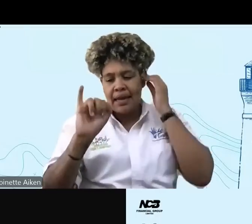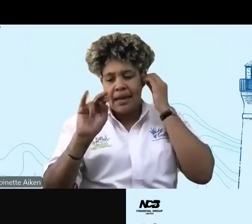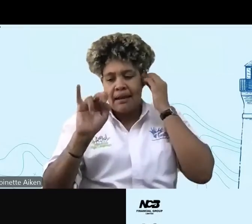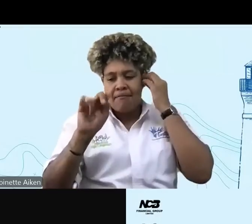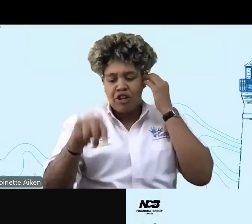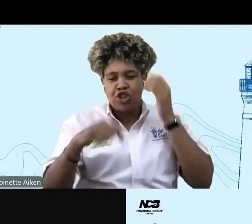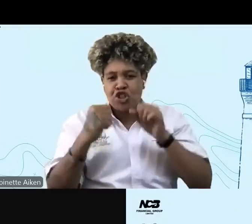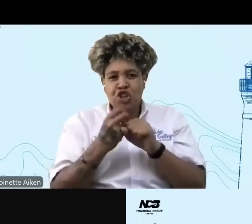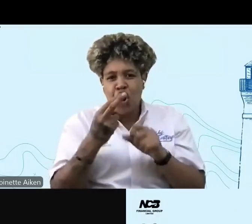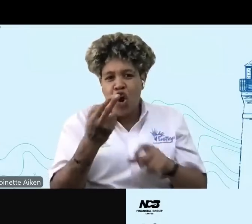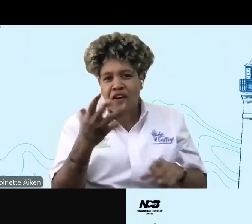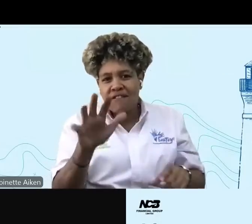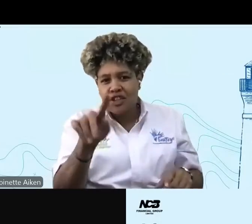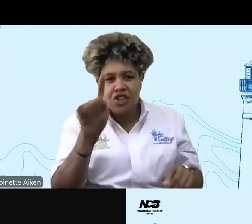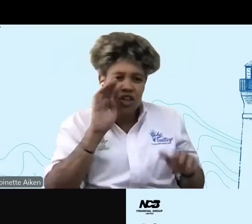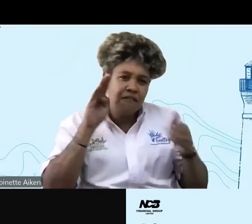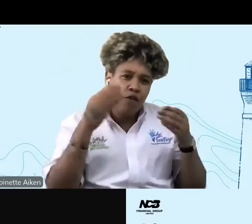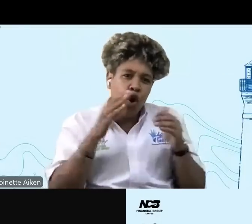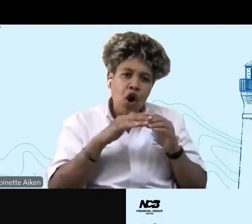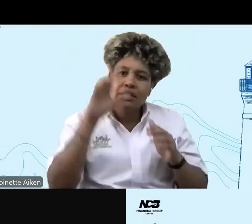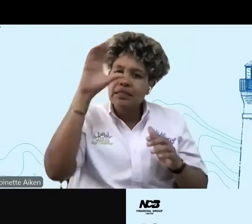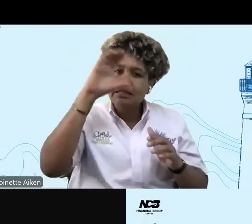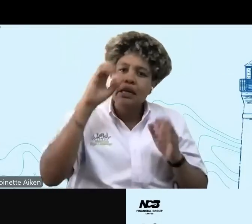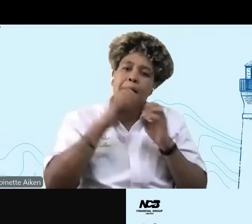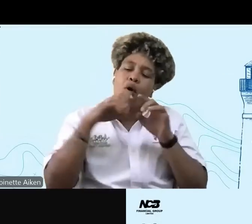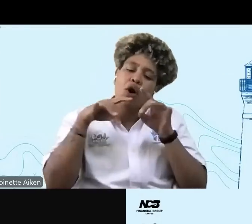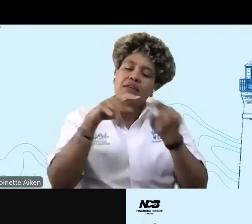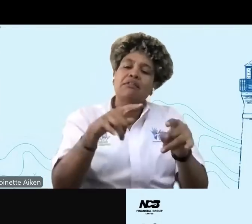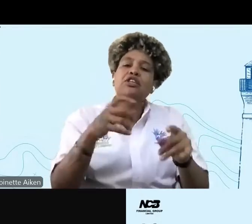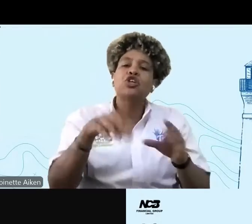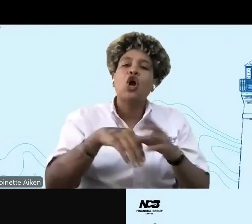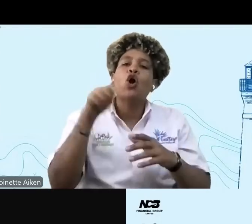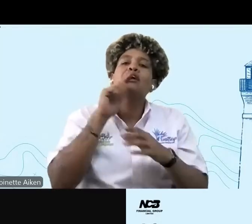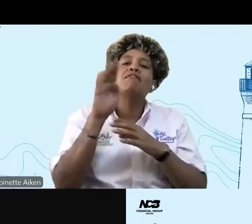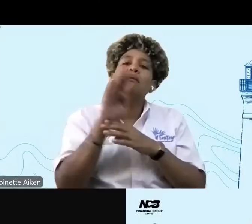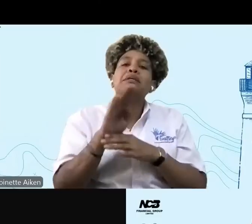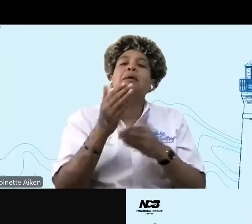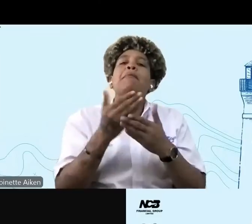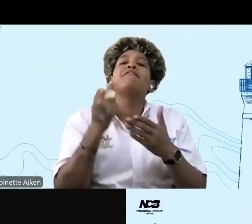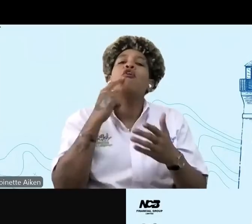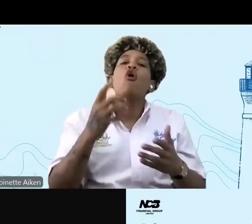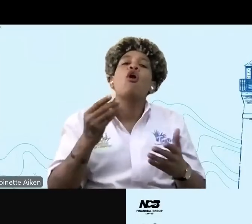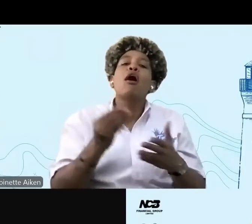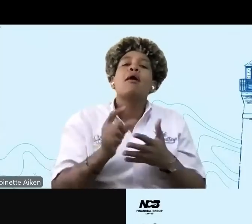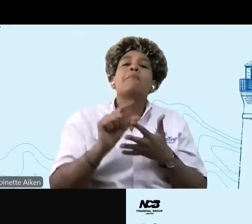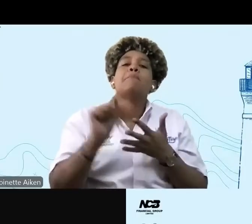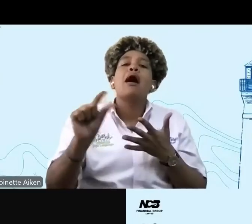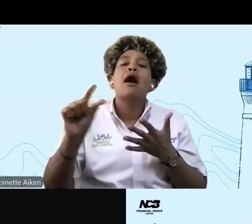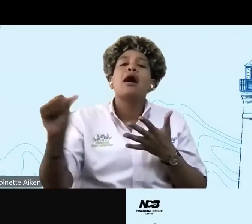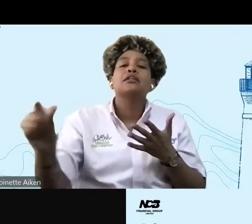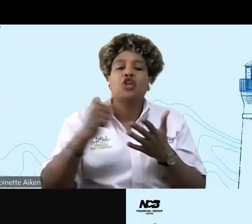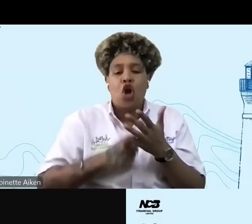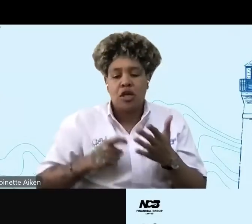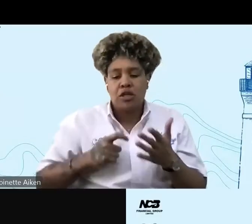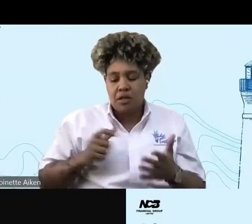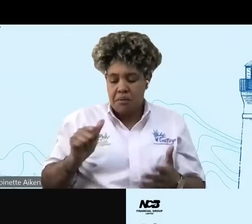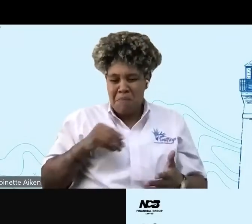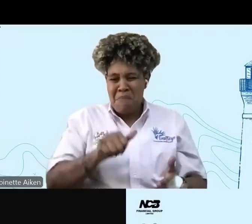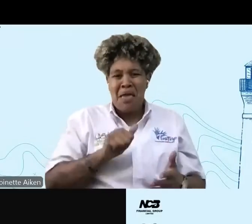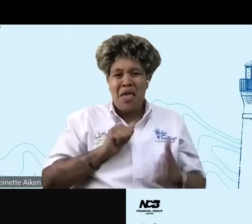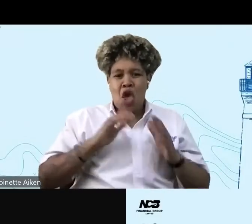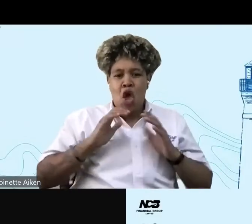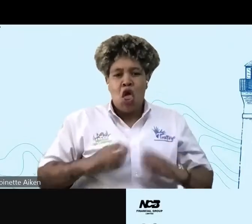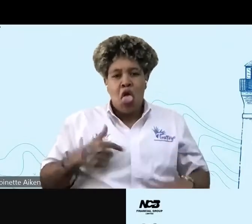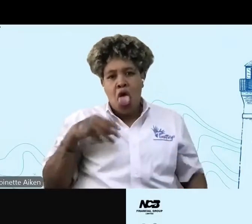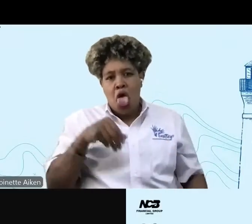or have you focused on seeking more efficiencies out of the business before passing on the cost to customers? And then